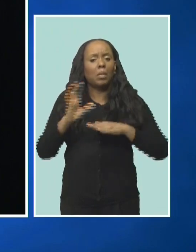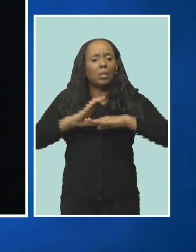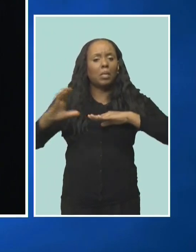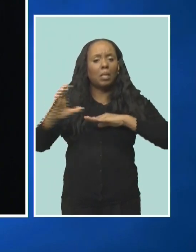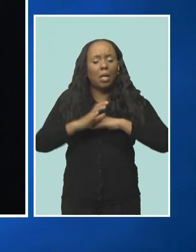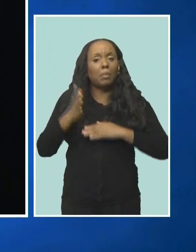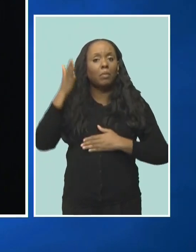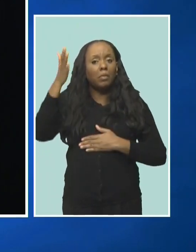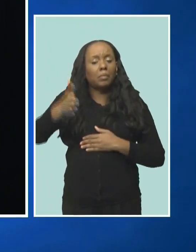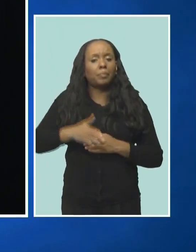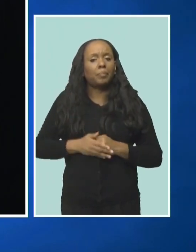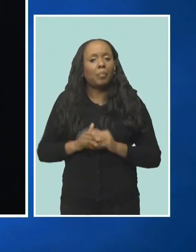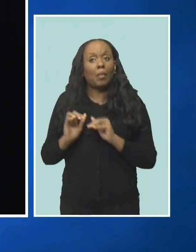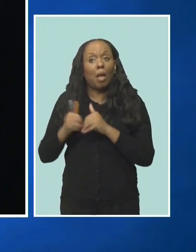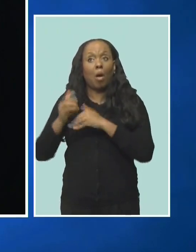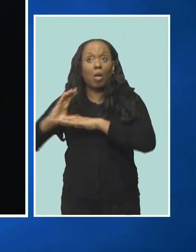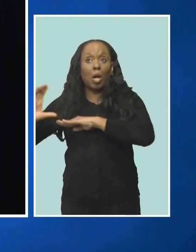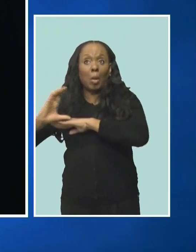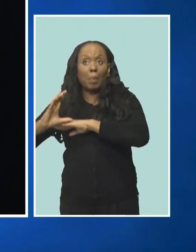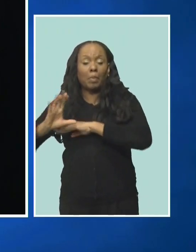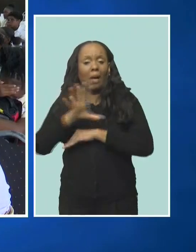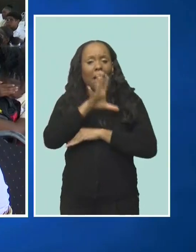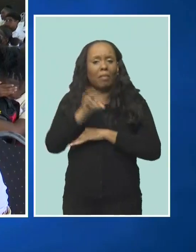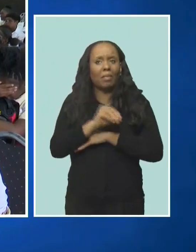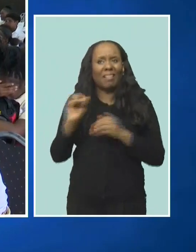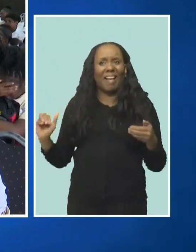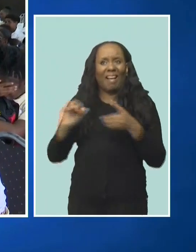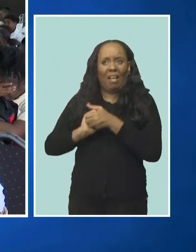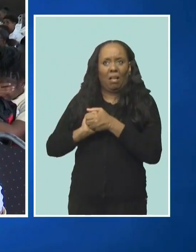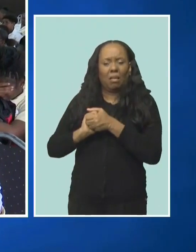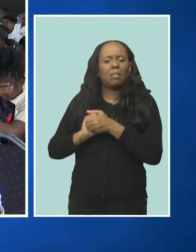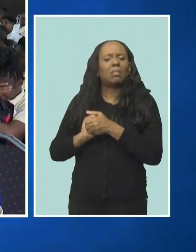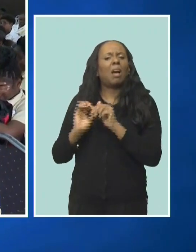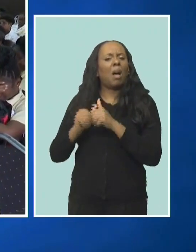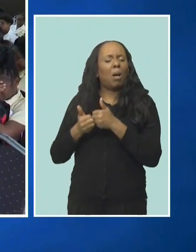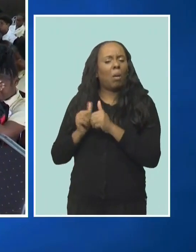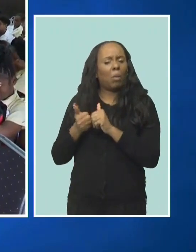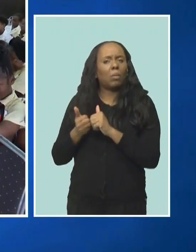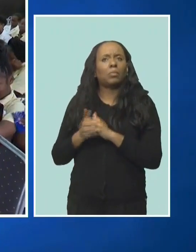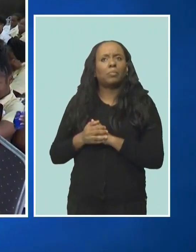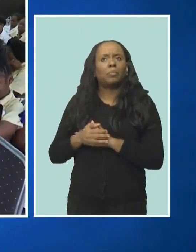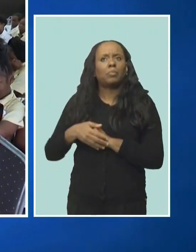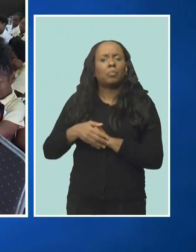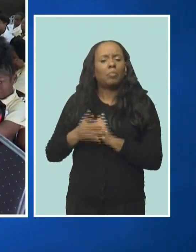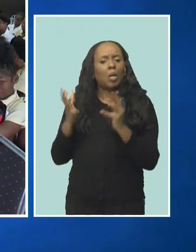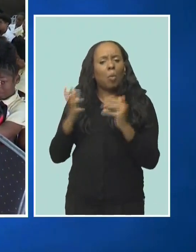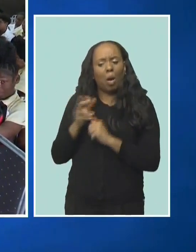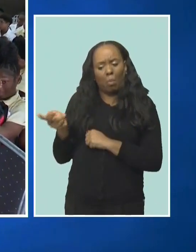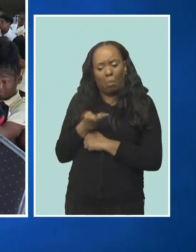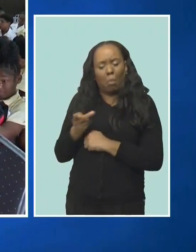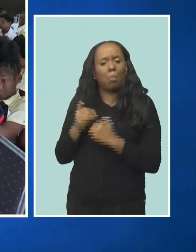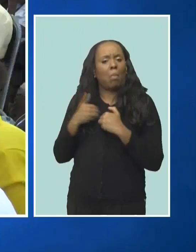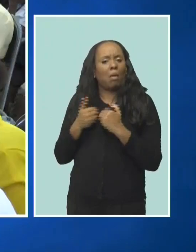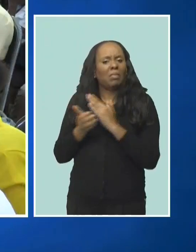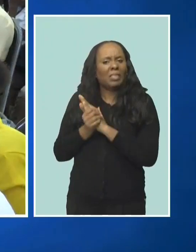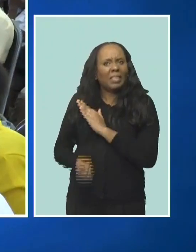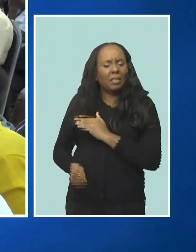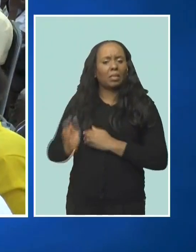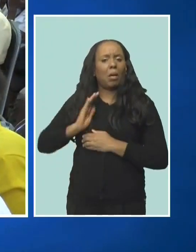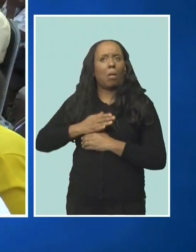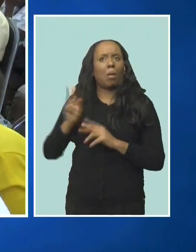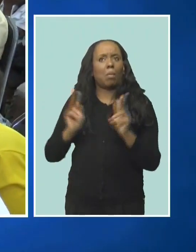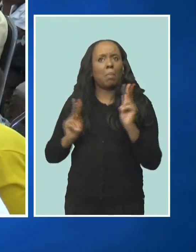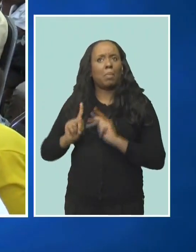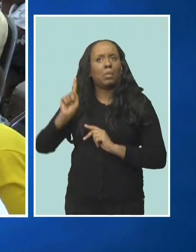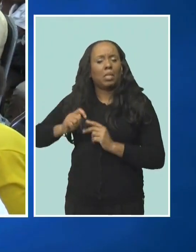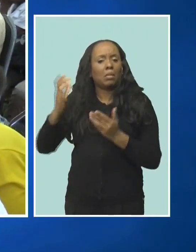and the Caribbean can now become two powerful regions backed by the skills and talent of our people? These are the things that